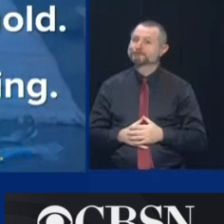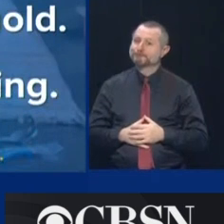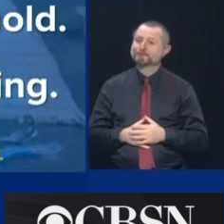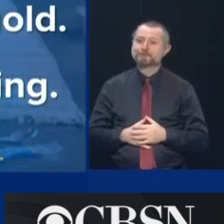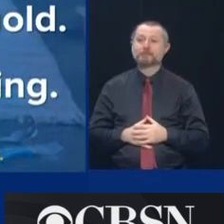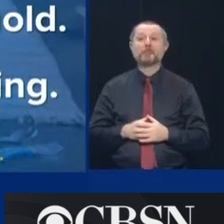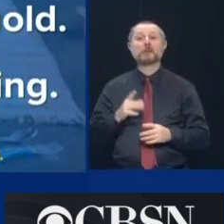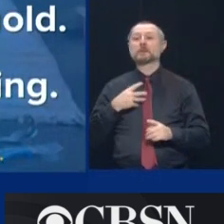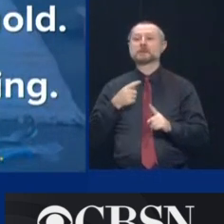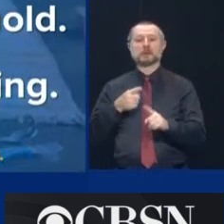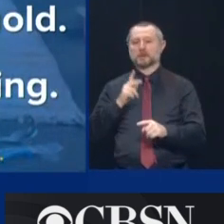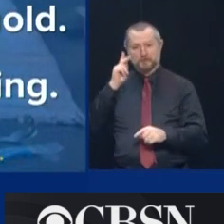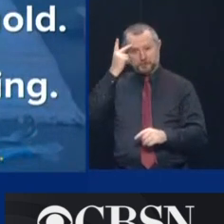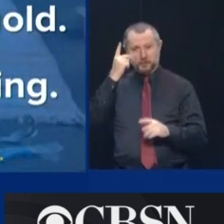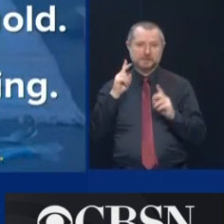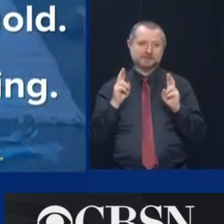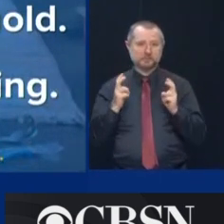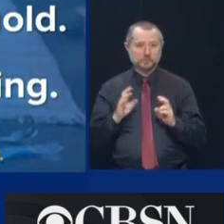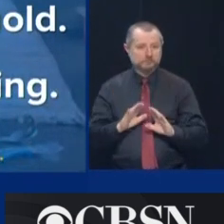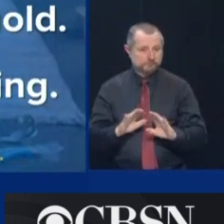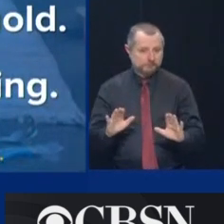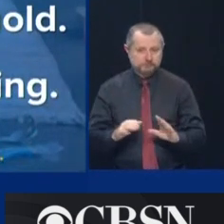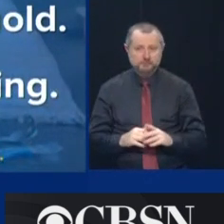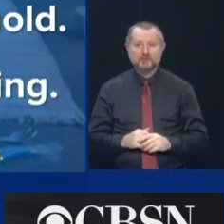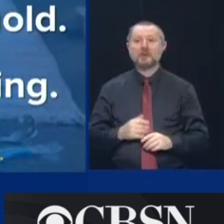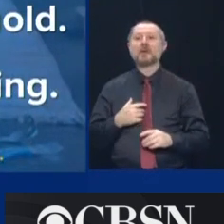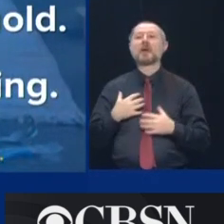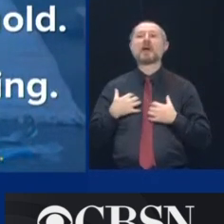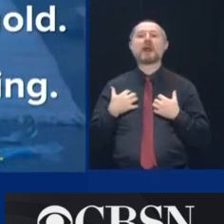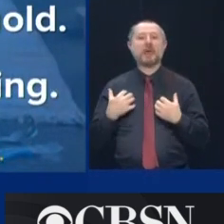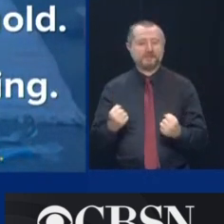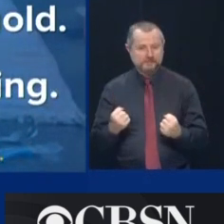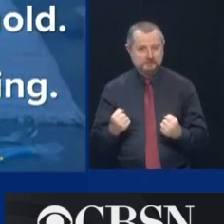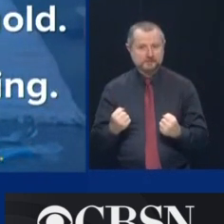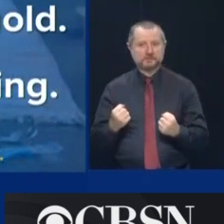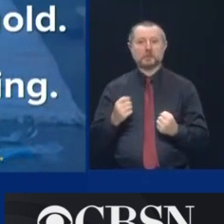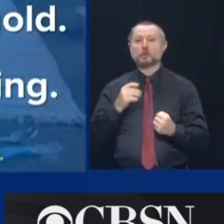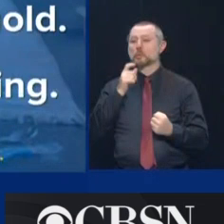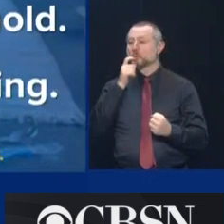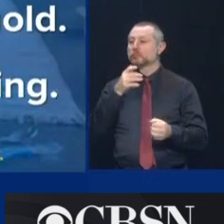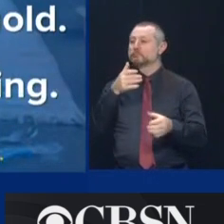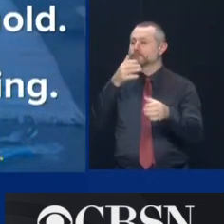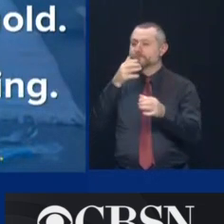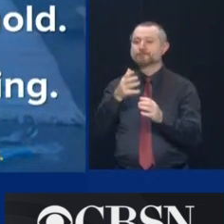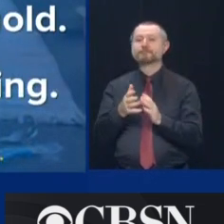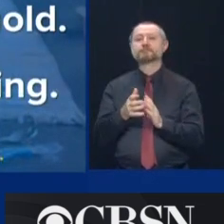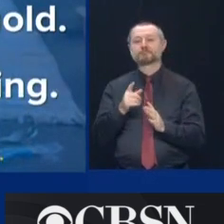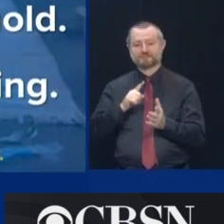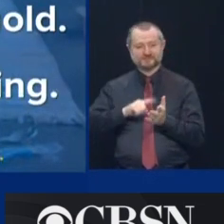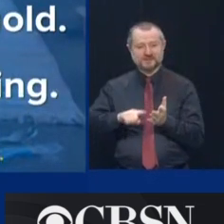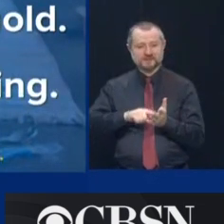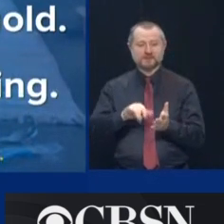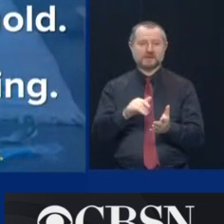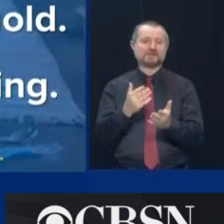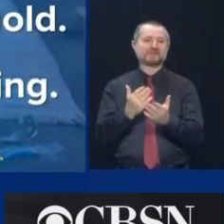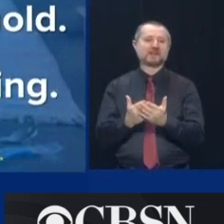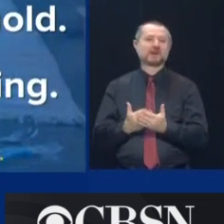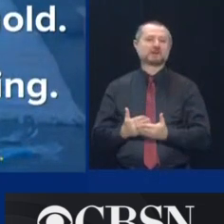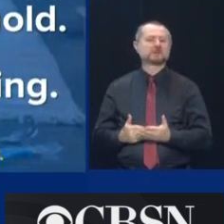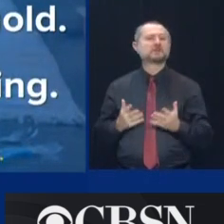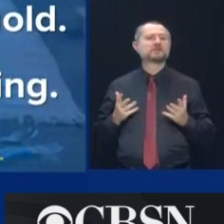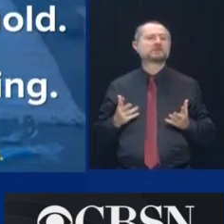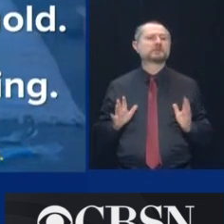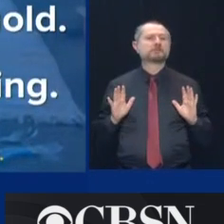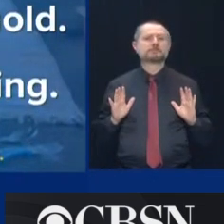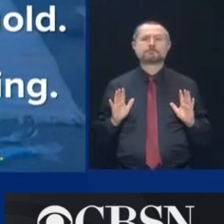politics. This is about just health experts looking at those facts that you just saw. It's